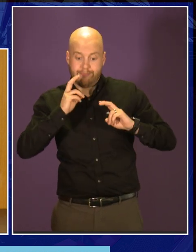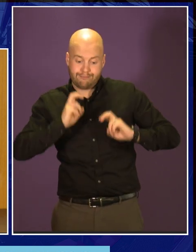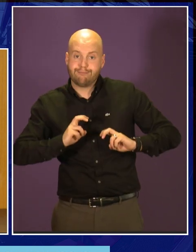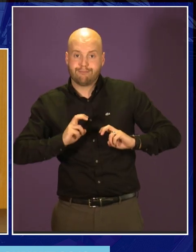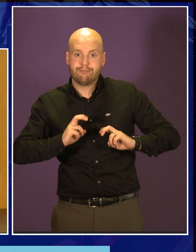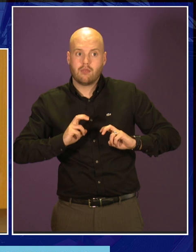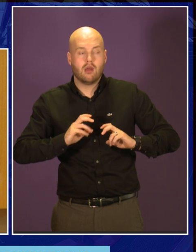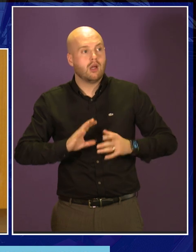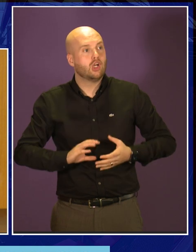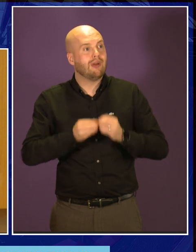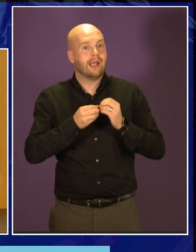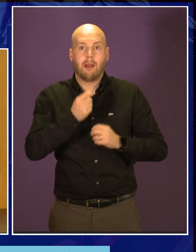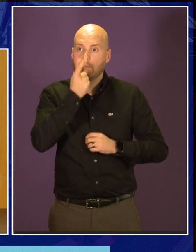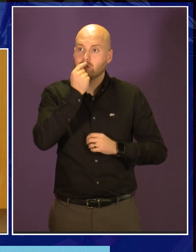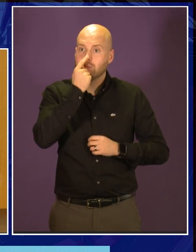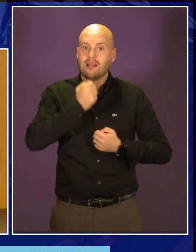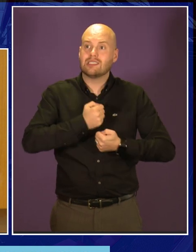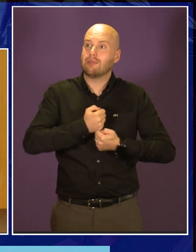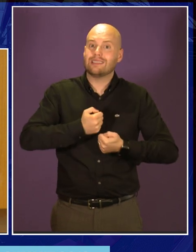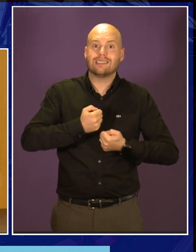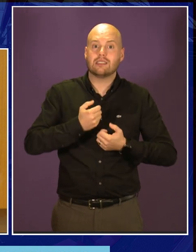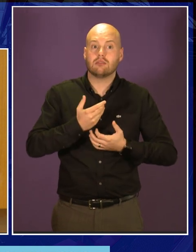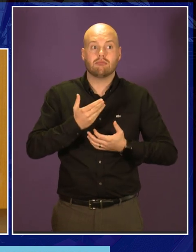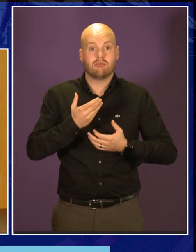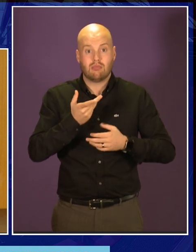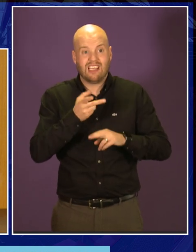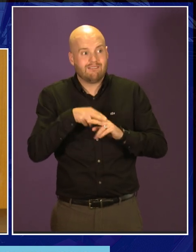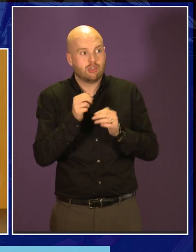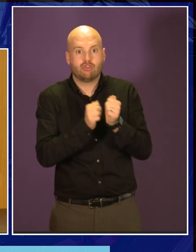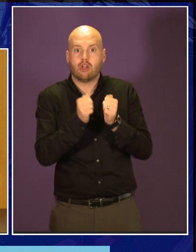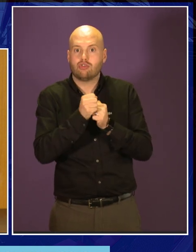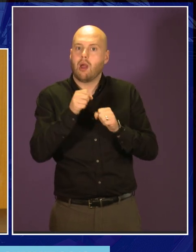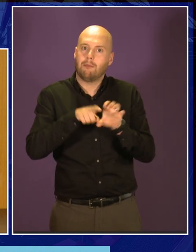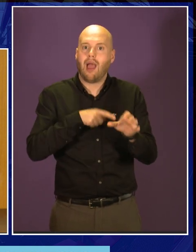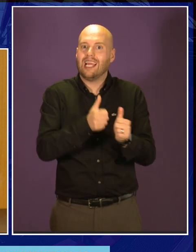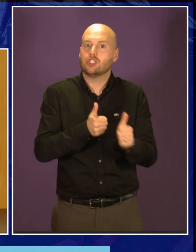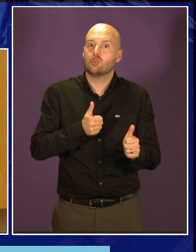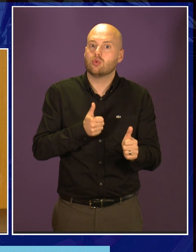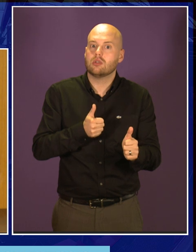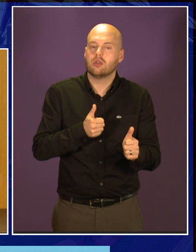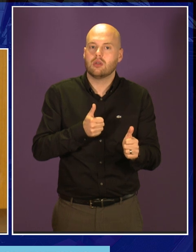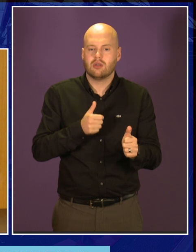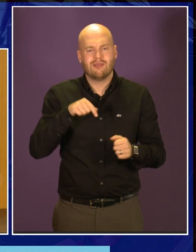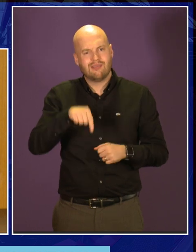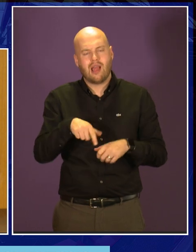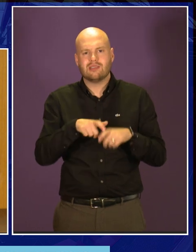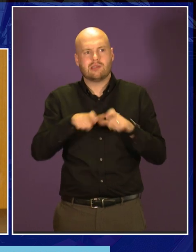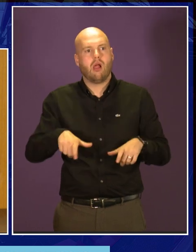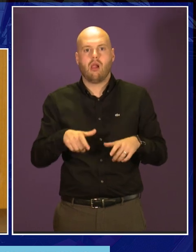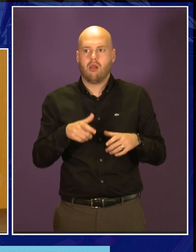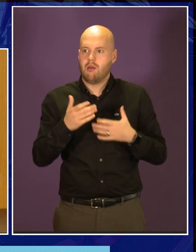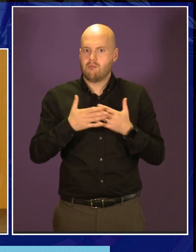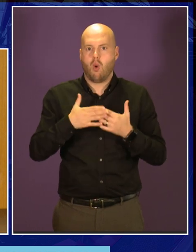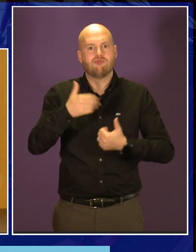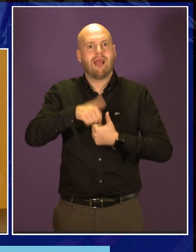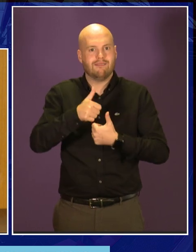for these spaces, even if they are institutionally structured, makes something that is significantly more relevant